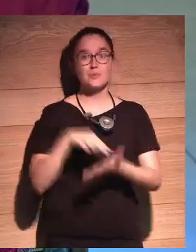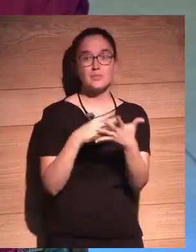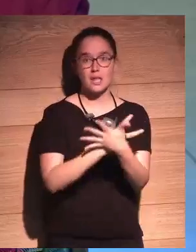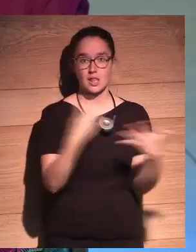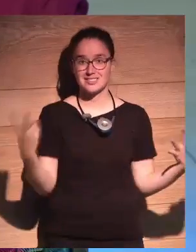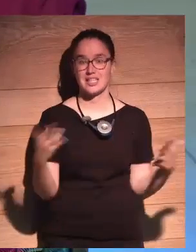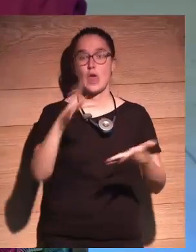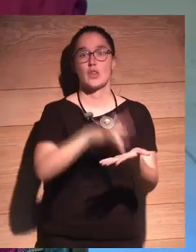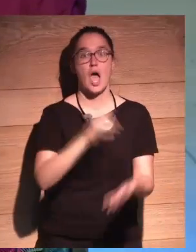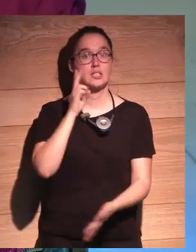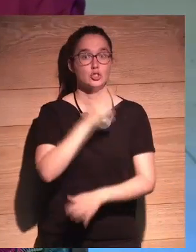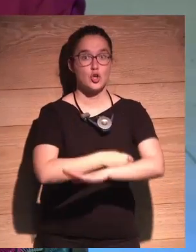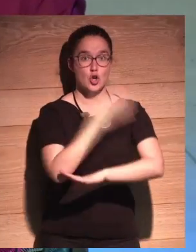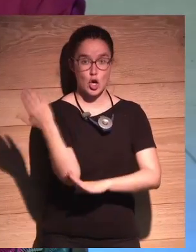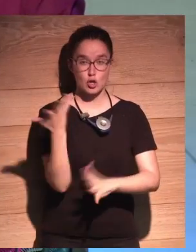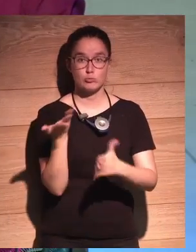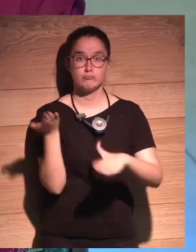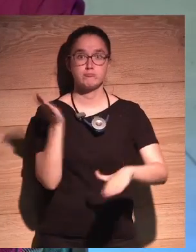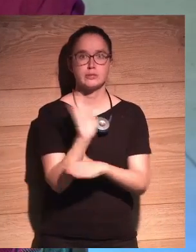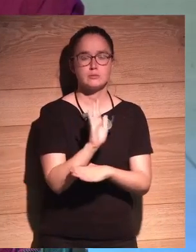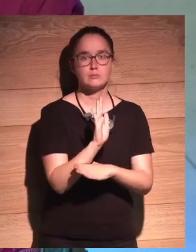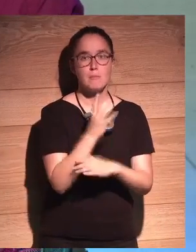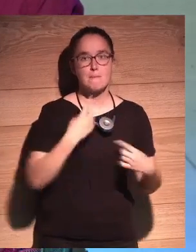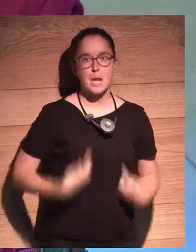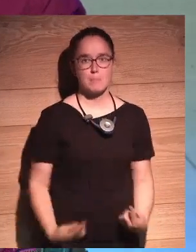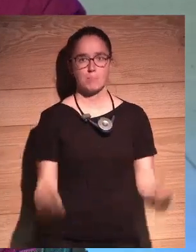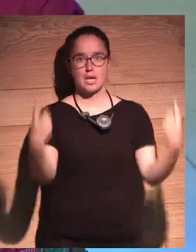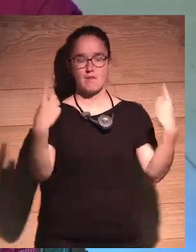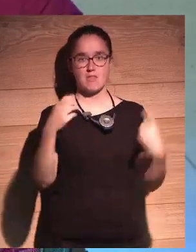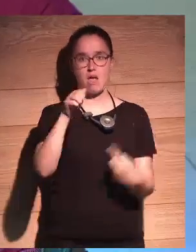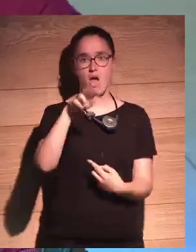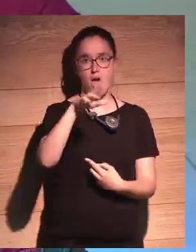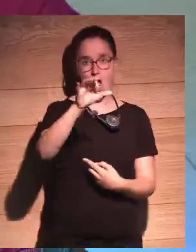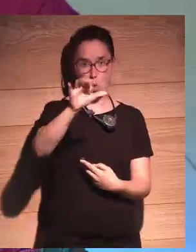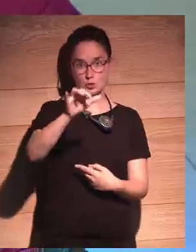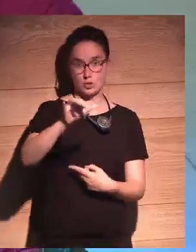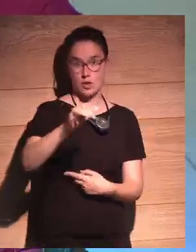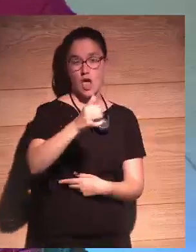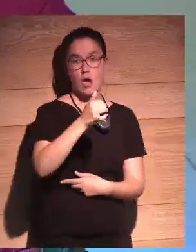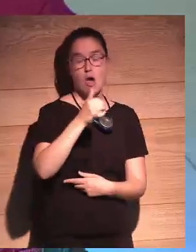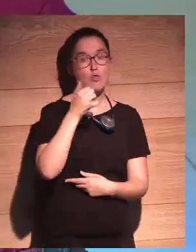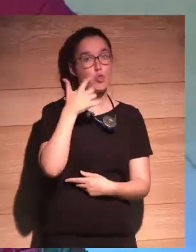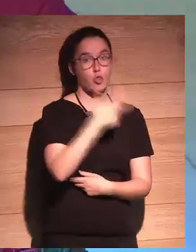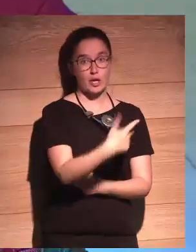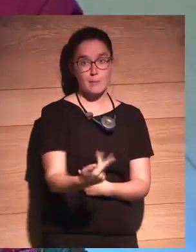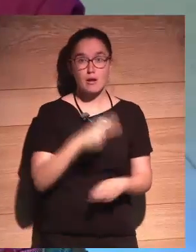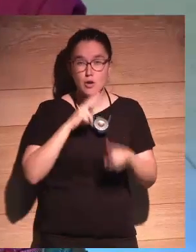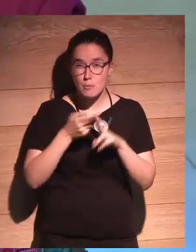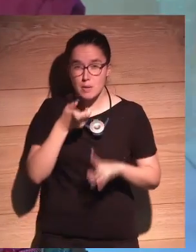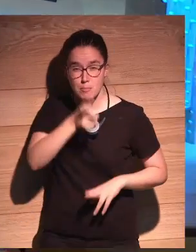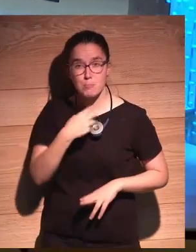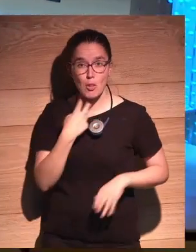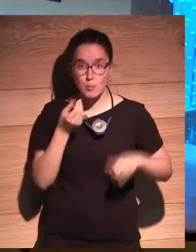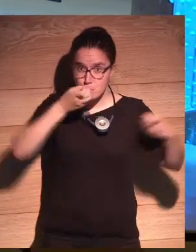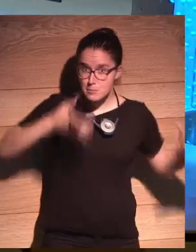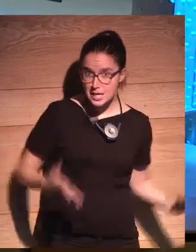Uruguay. In 2017, Nordic Days presented its first edition in Aarhus, Denmark. Aarhus,